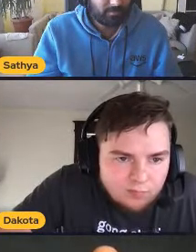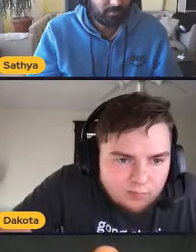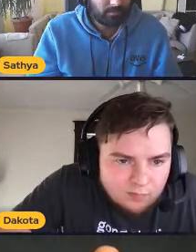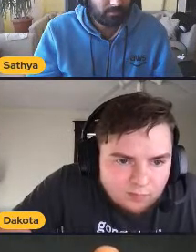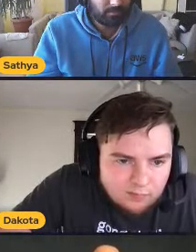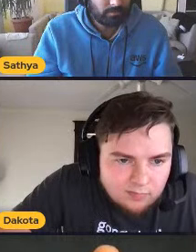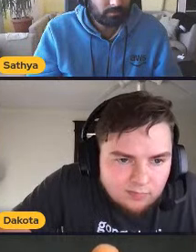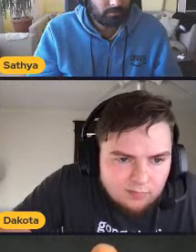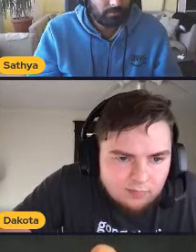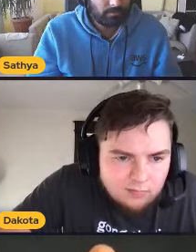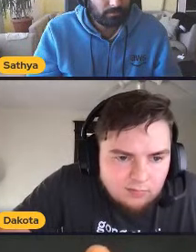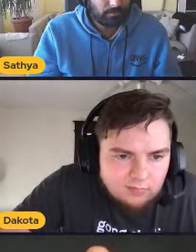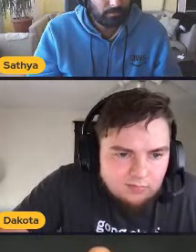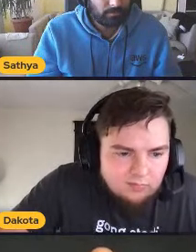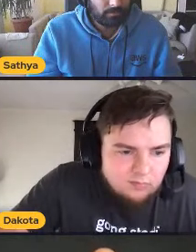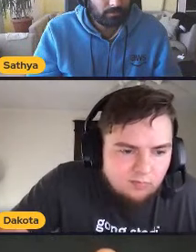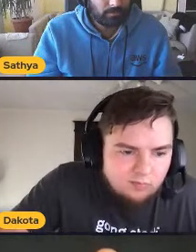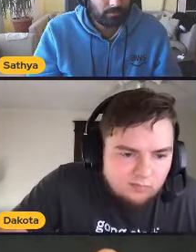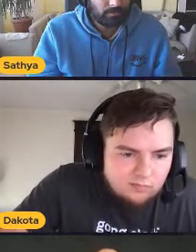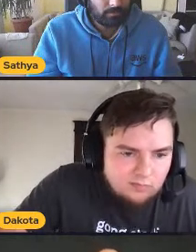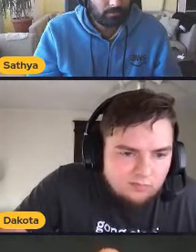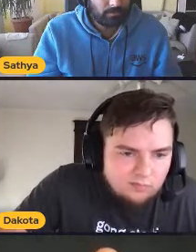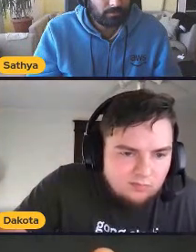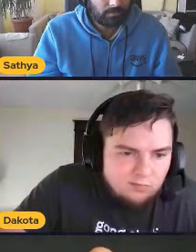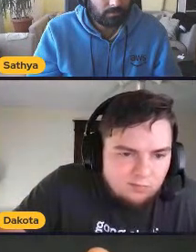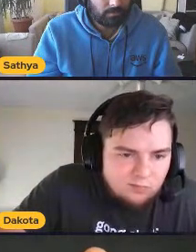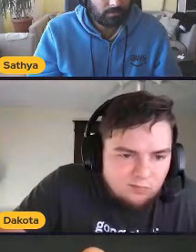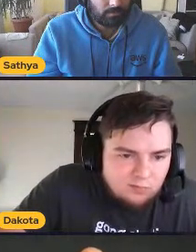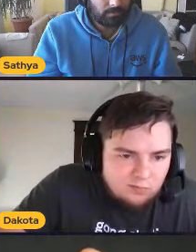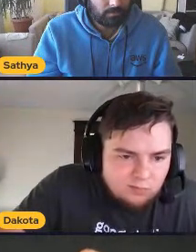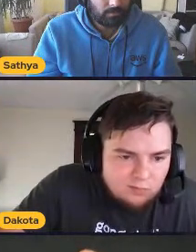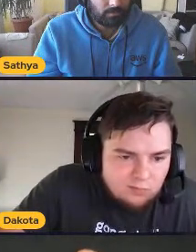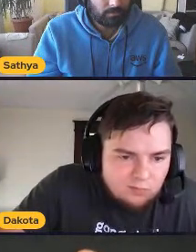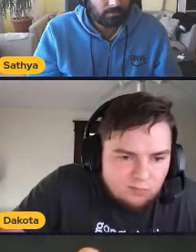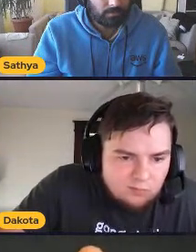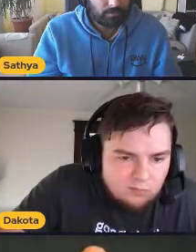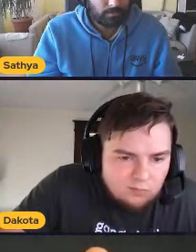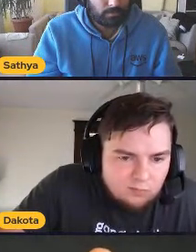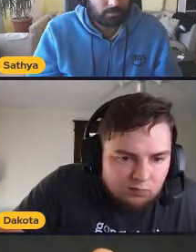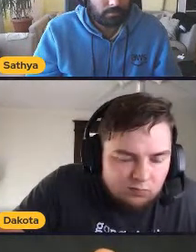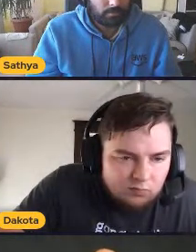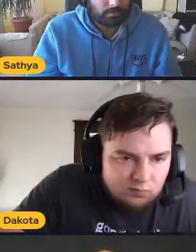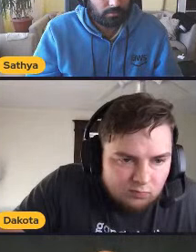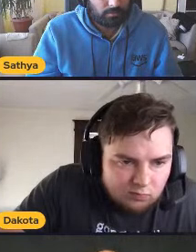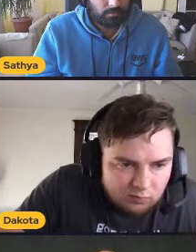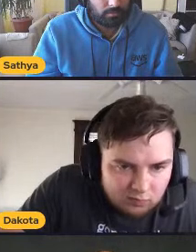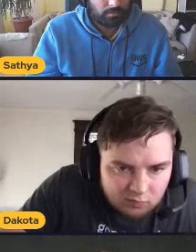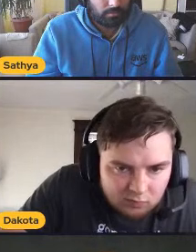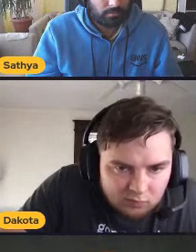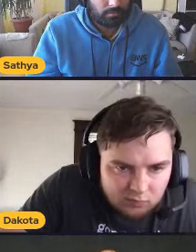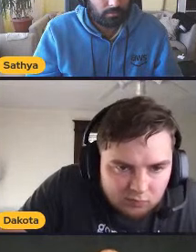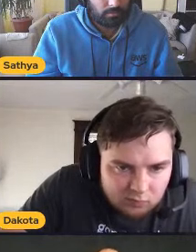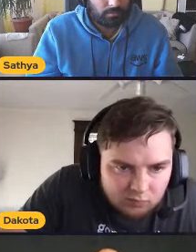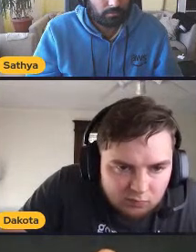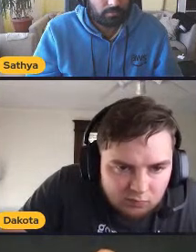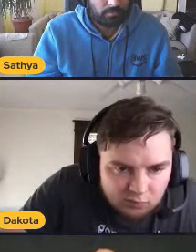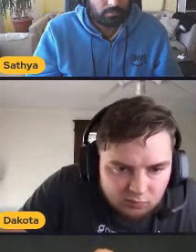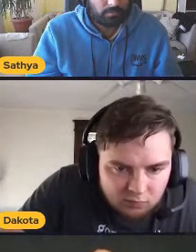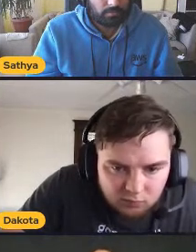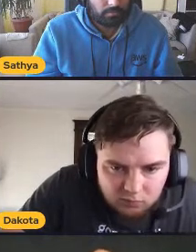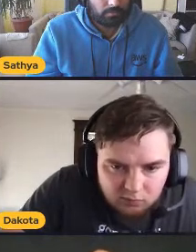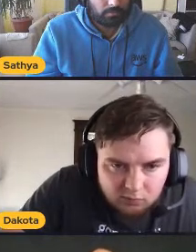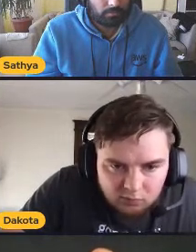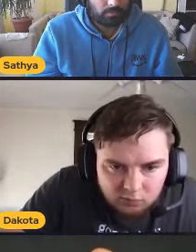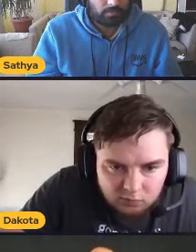master's student, with the help of the CDK team that lets you view the effective infrastructure changes before deploying, along with how risky they may be.